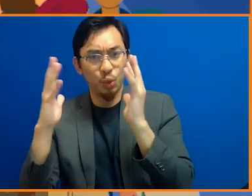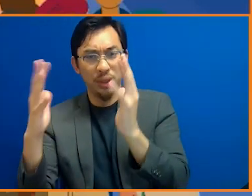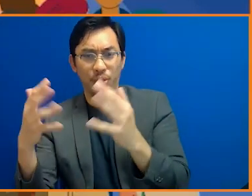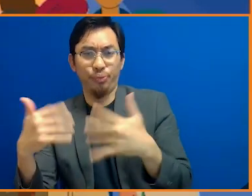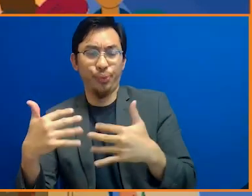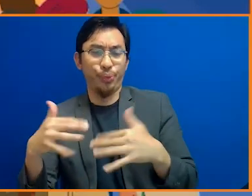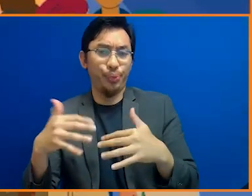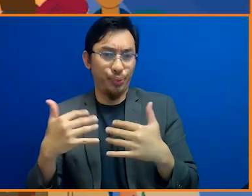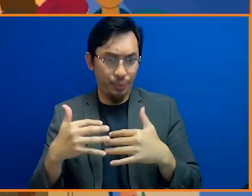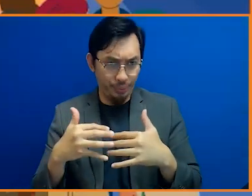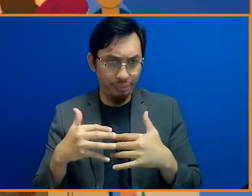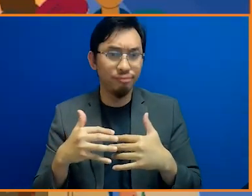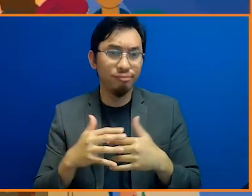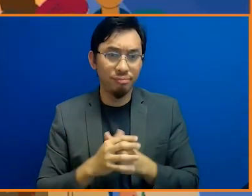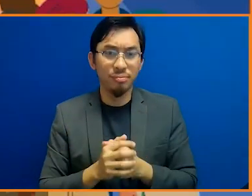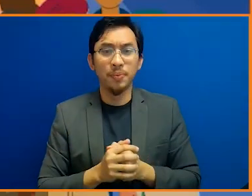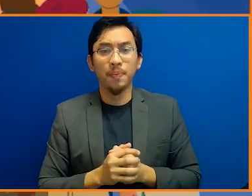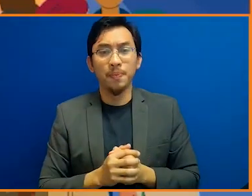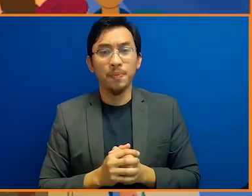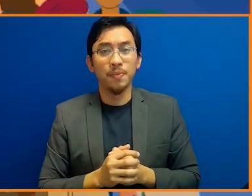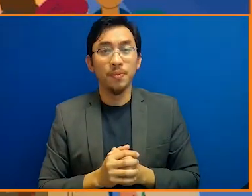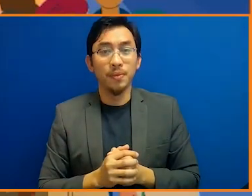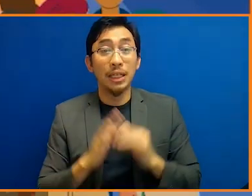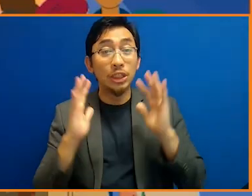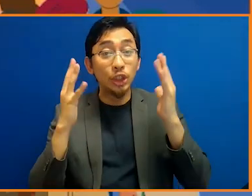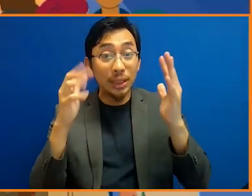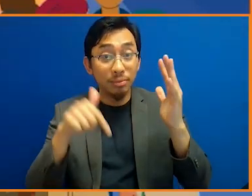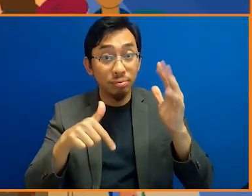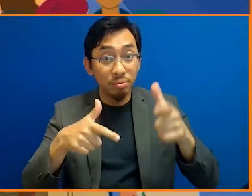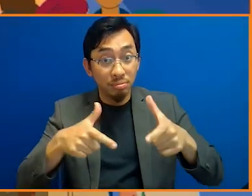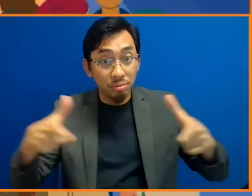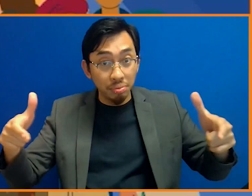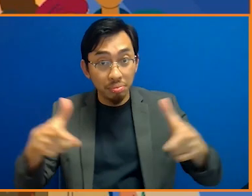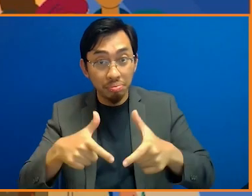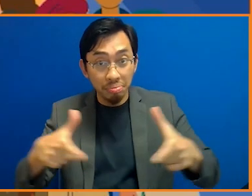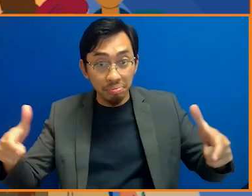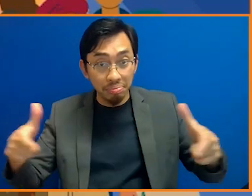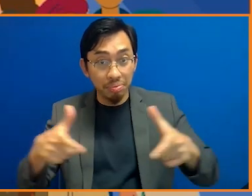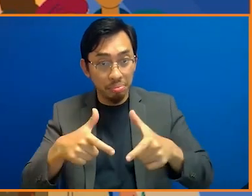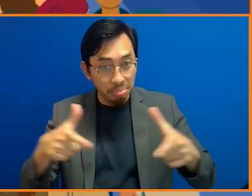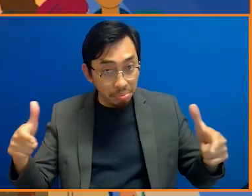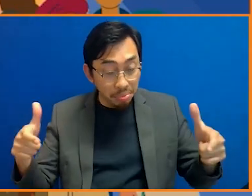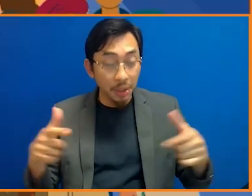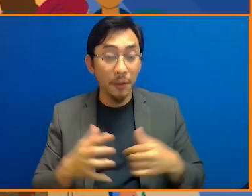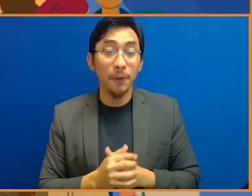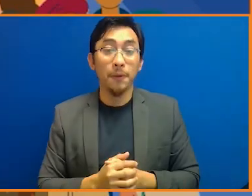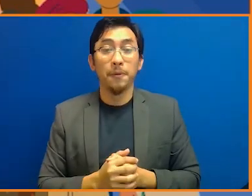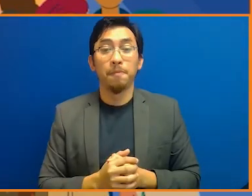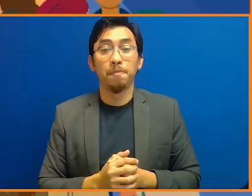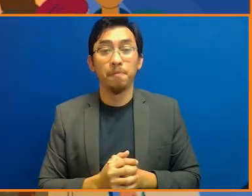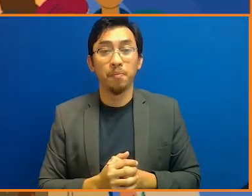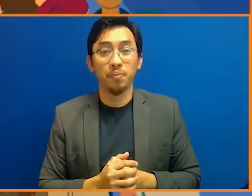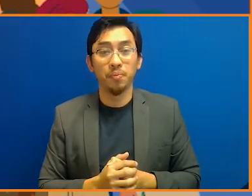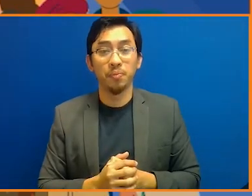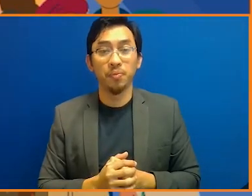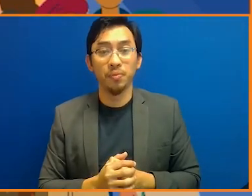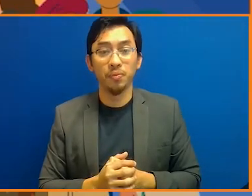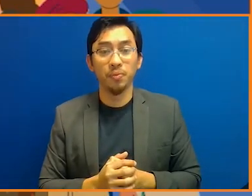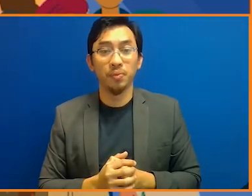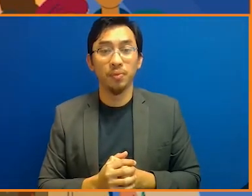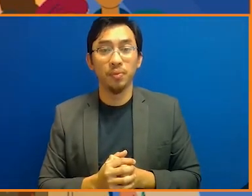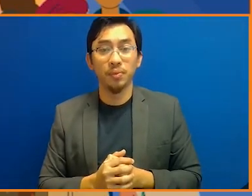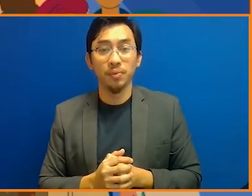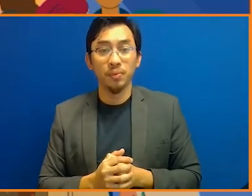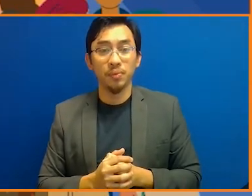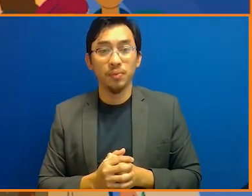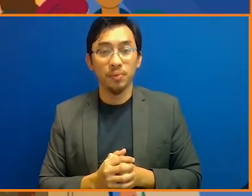the trees against the tsunami flow depths or the size of the tree, etc. But in general, we would